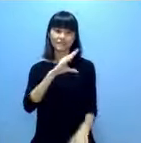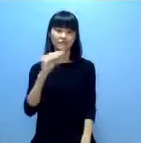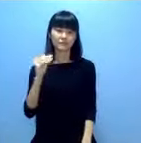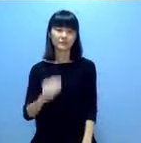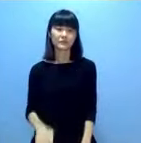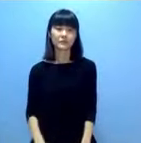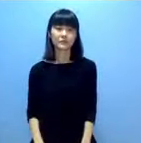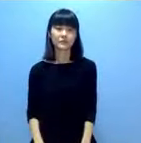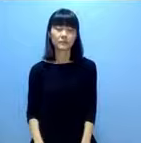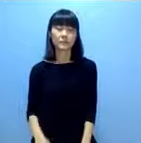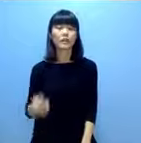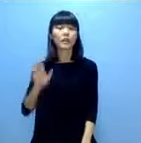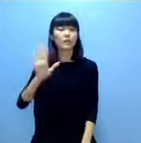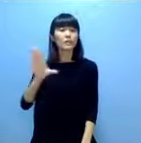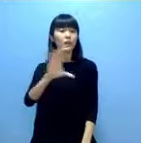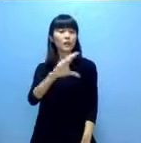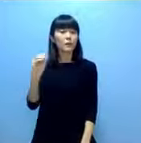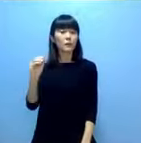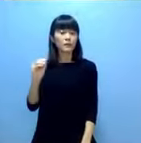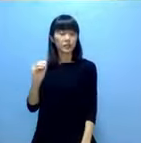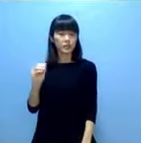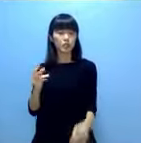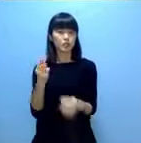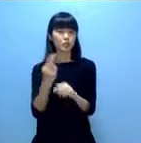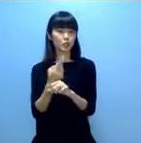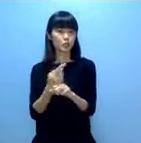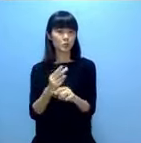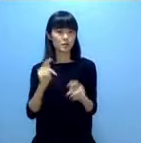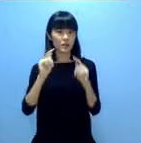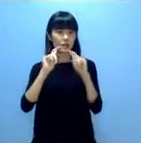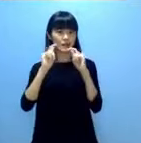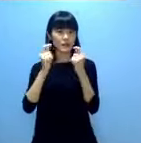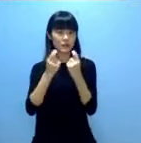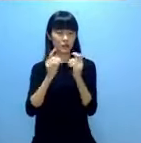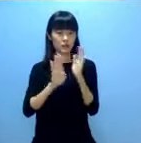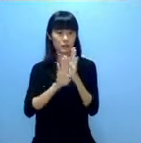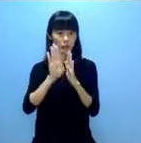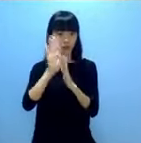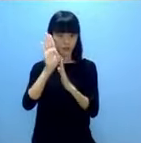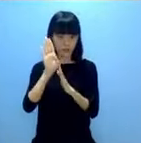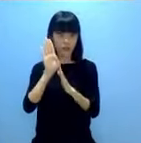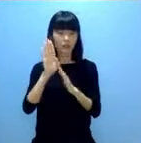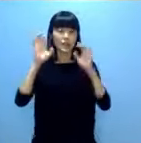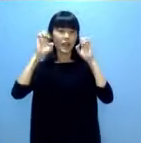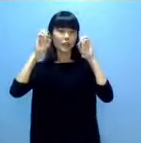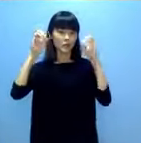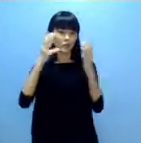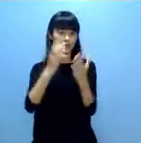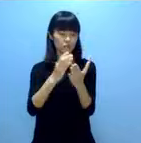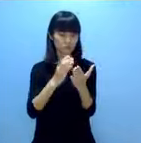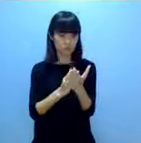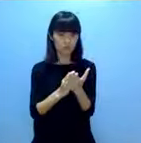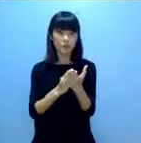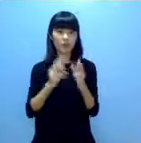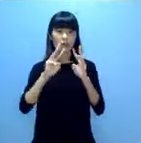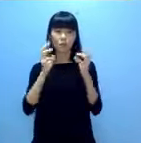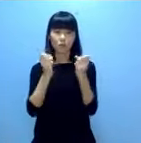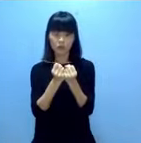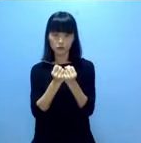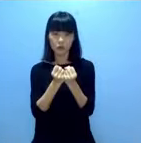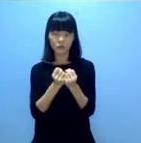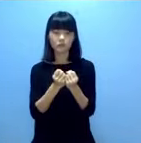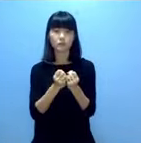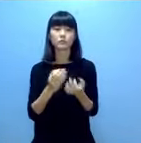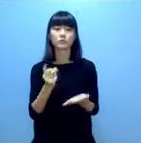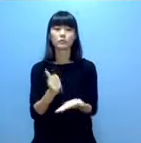uses team building, educational workshops, as well as training to facilitate social inclusion for persons